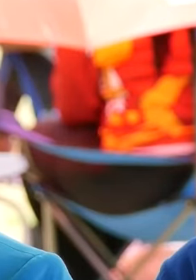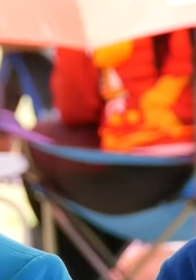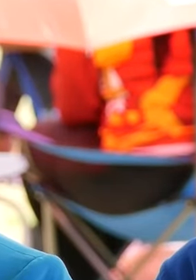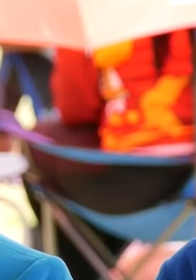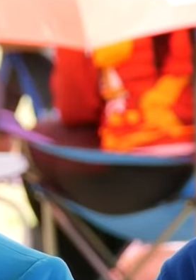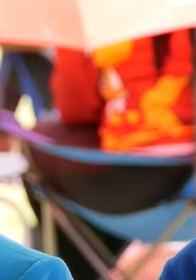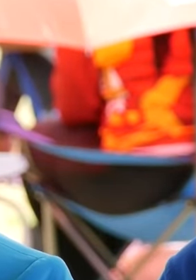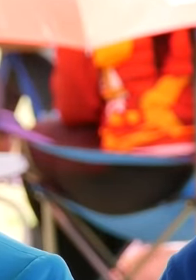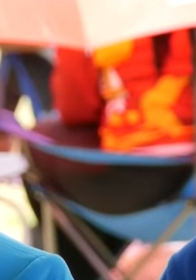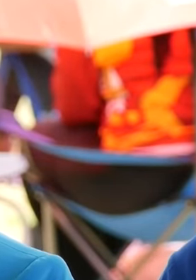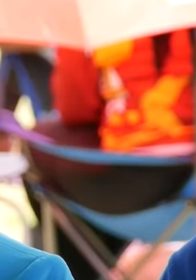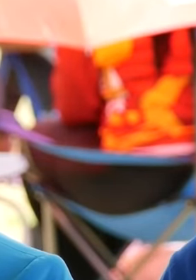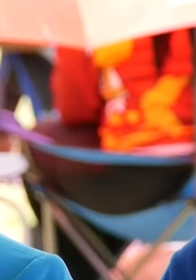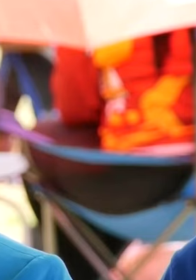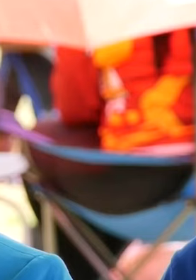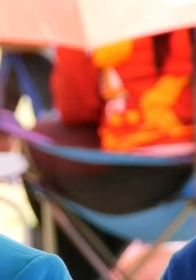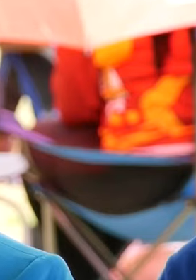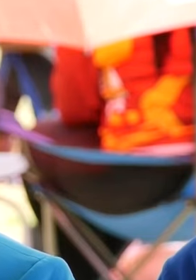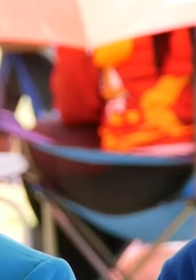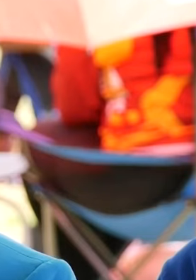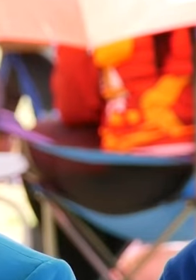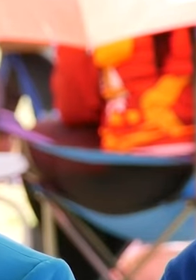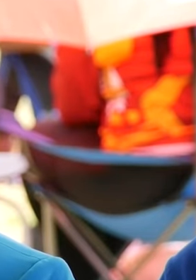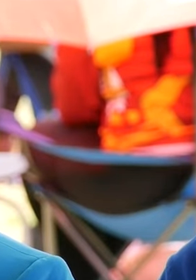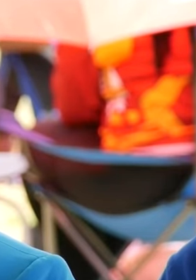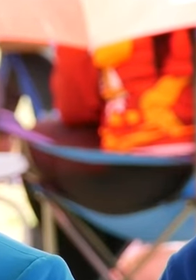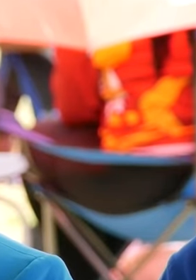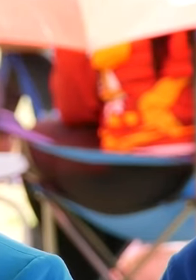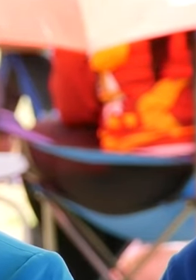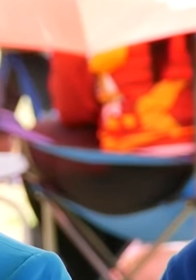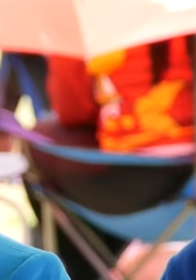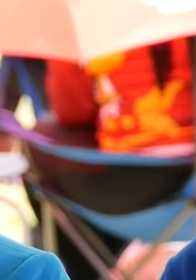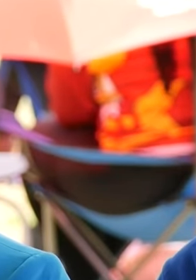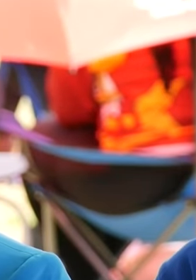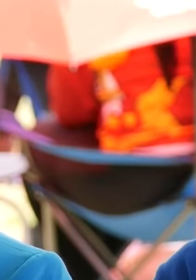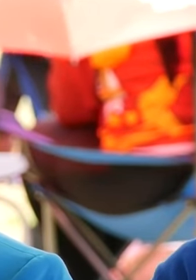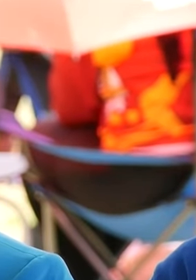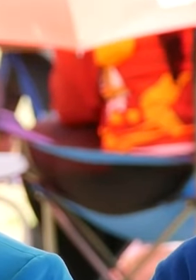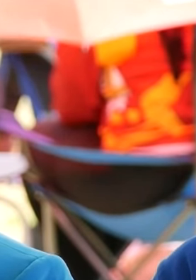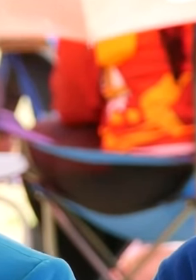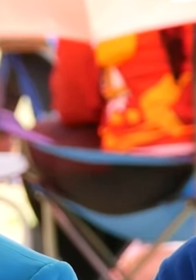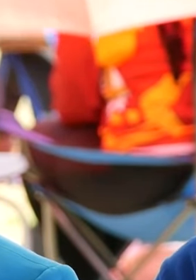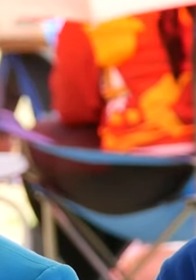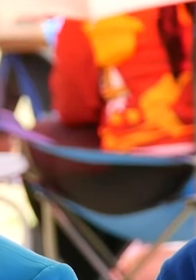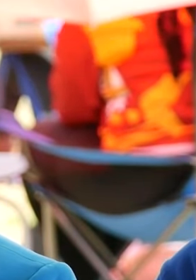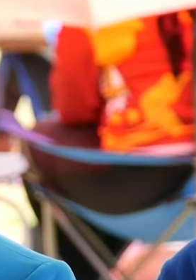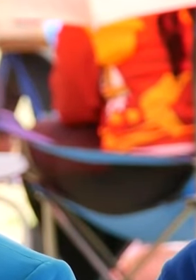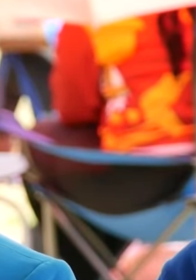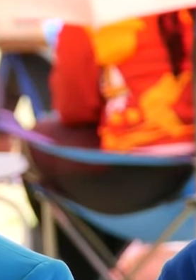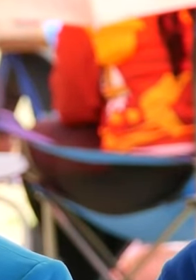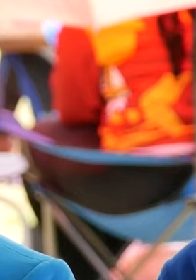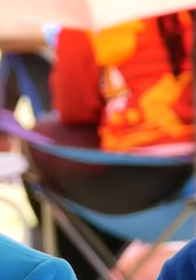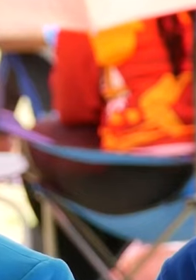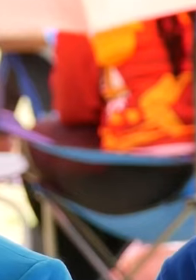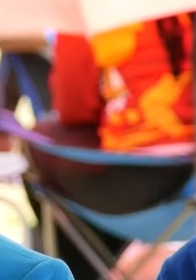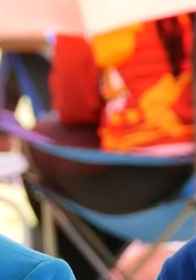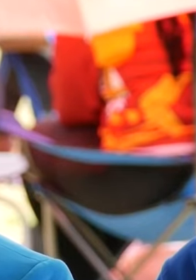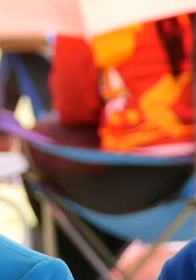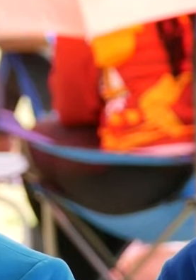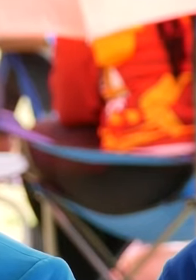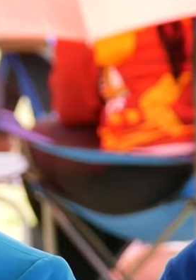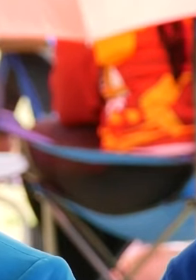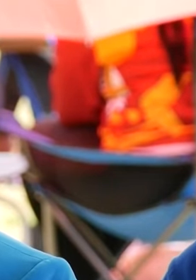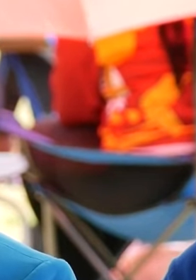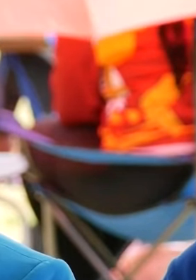conversation yesterday, that the track has been laid, and that's great news. I've seen pictures as well, so he has sent pictures that we